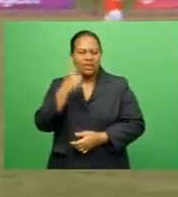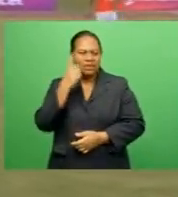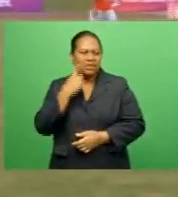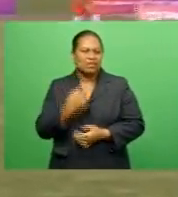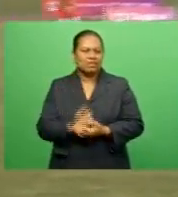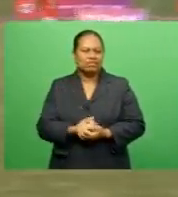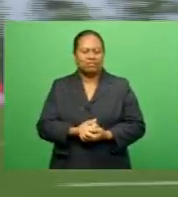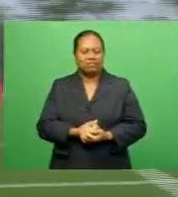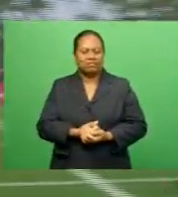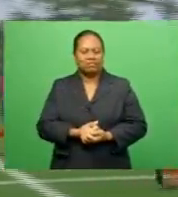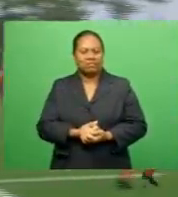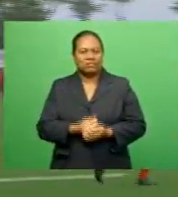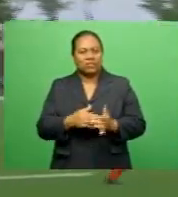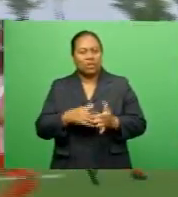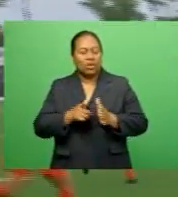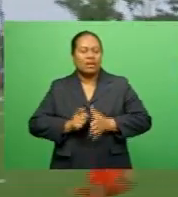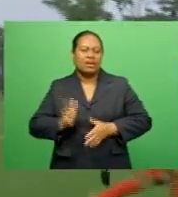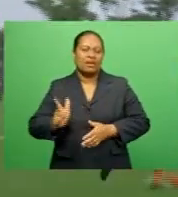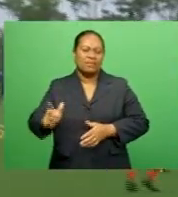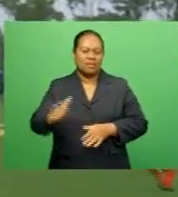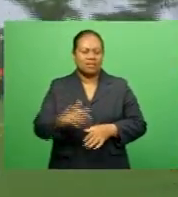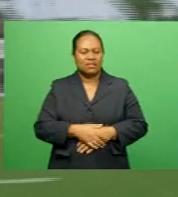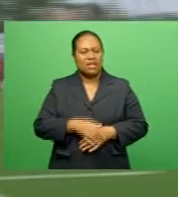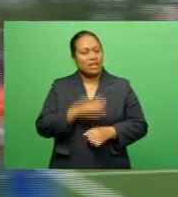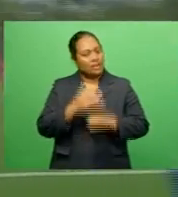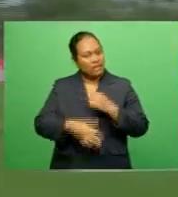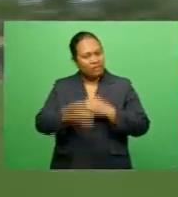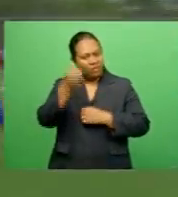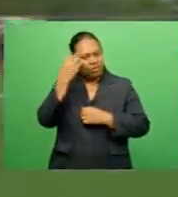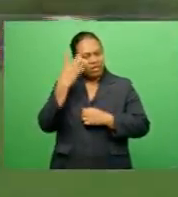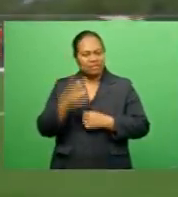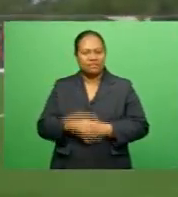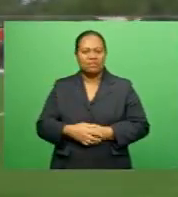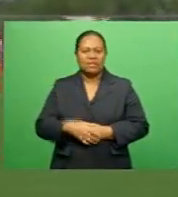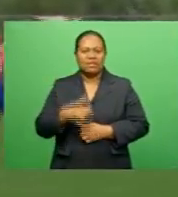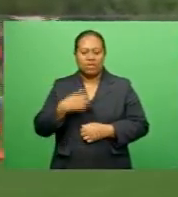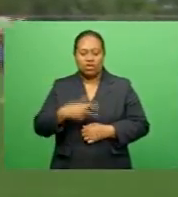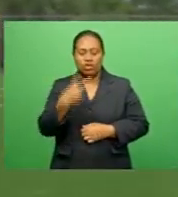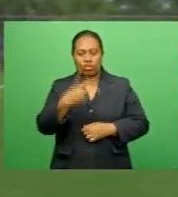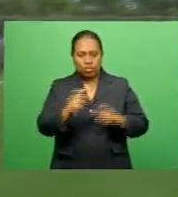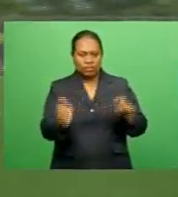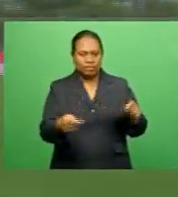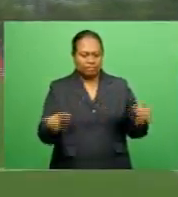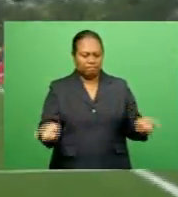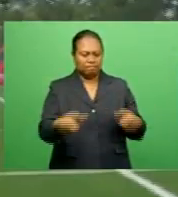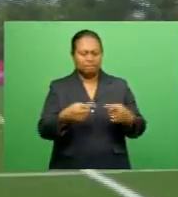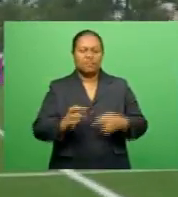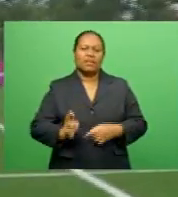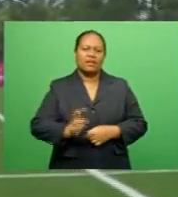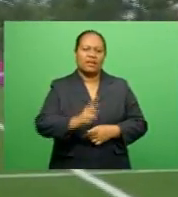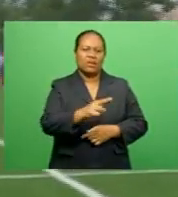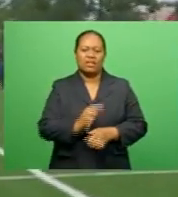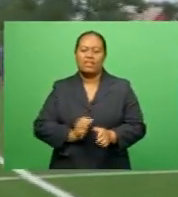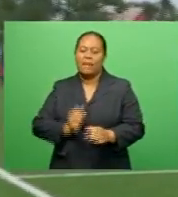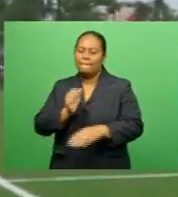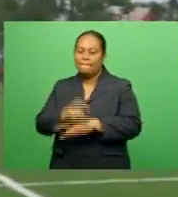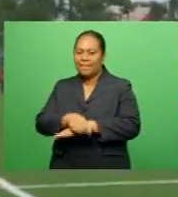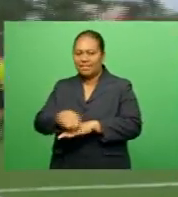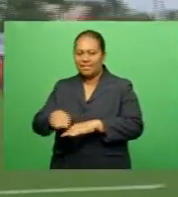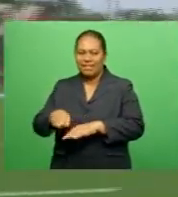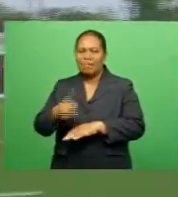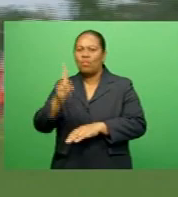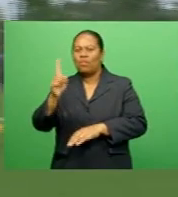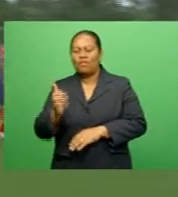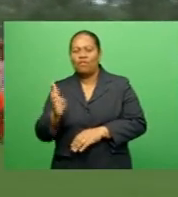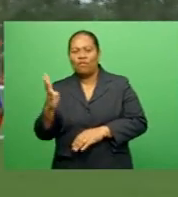this time. Lambasa has not forgotten the last time the two sides met, where Rewa thrashed them 4-0 during